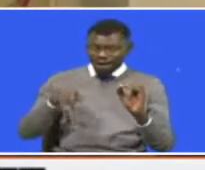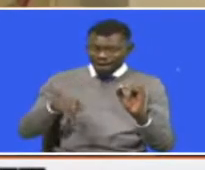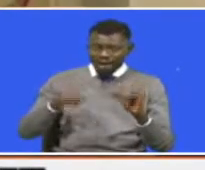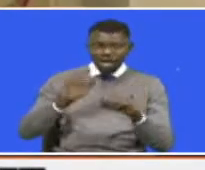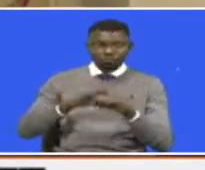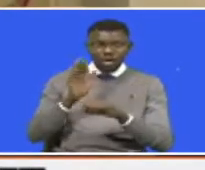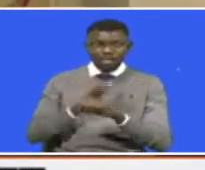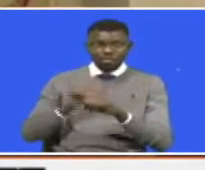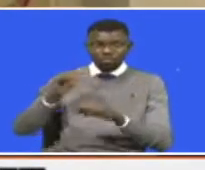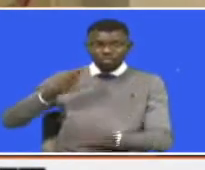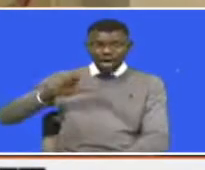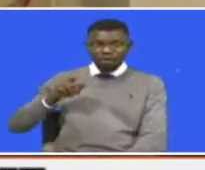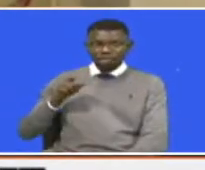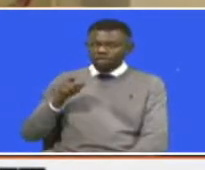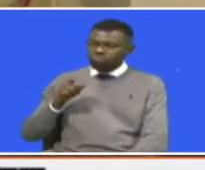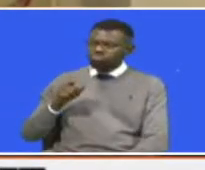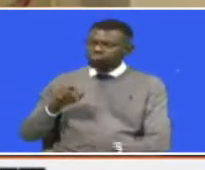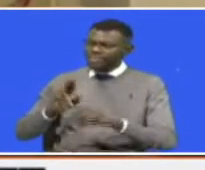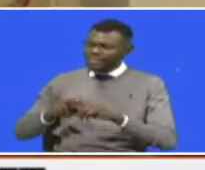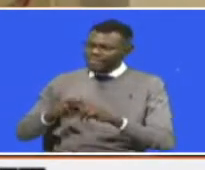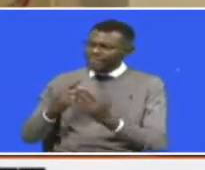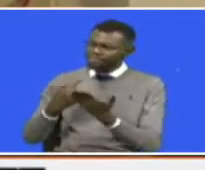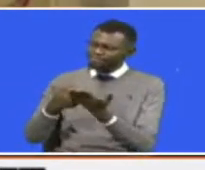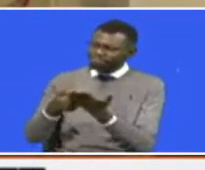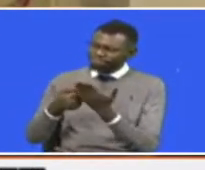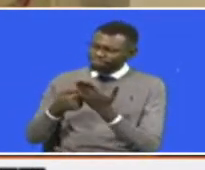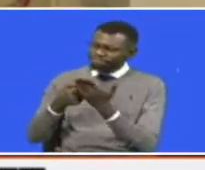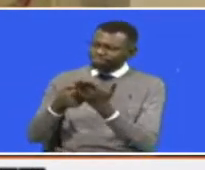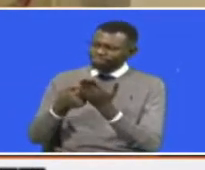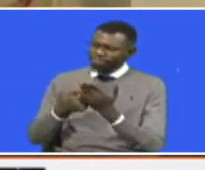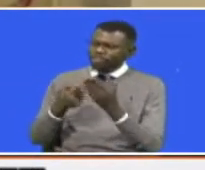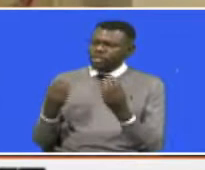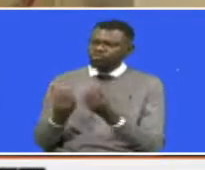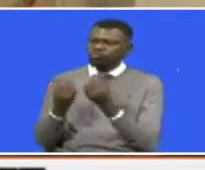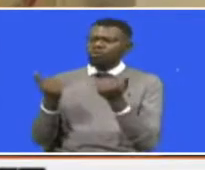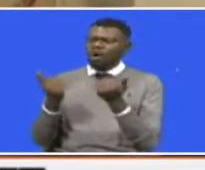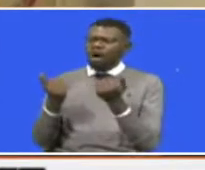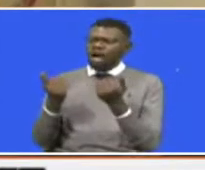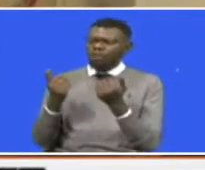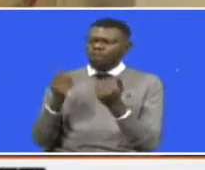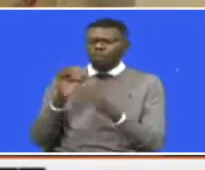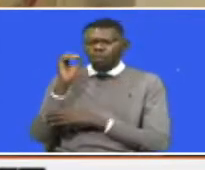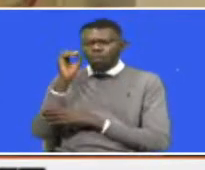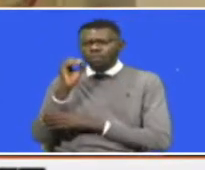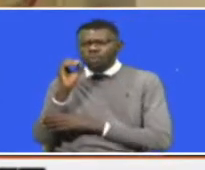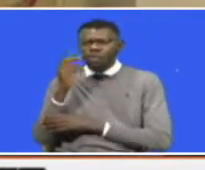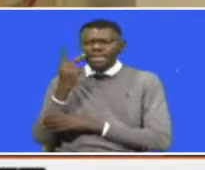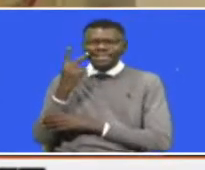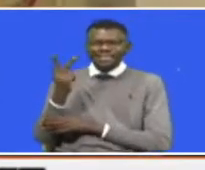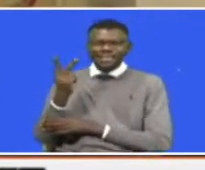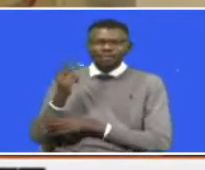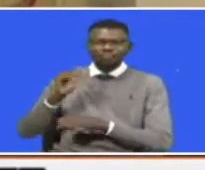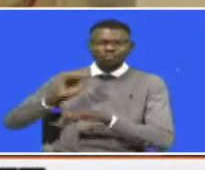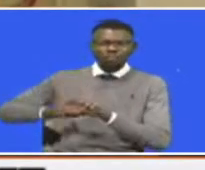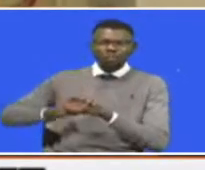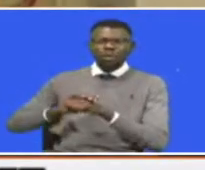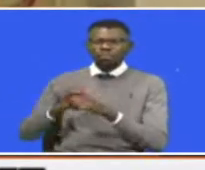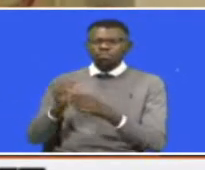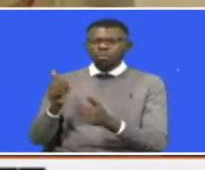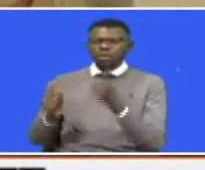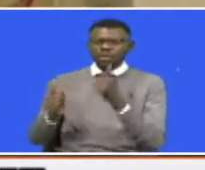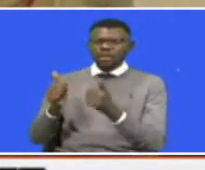tuketi, tuongee, tuangalie, tujadiliane ni nini ambayo itafaa. Na tukiona pale